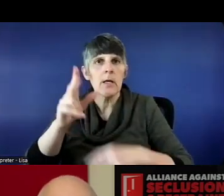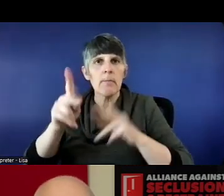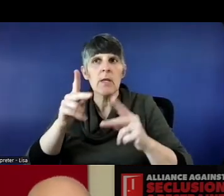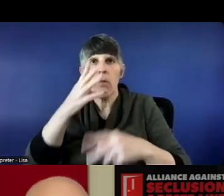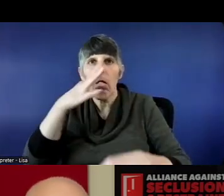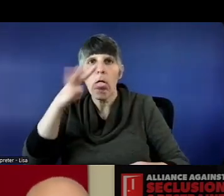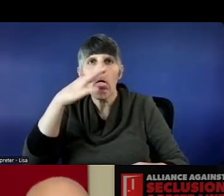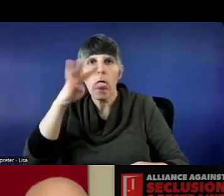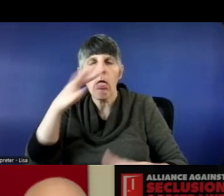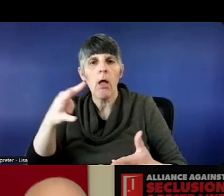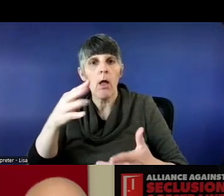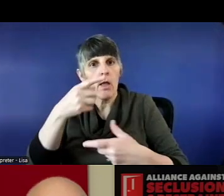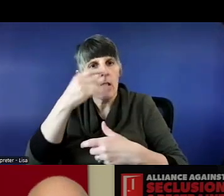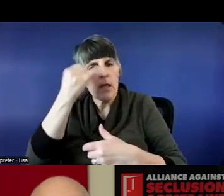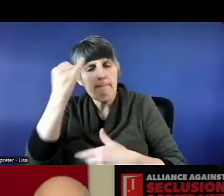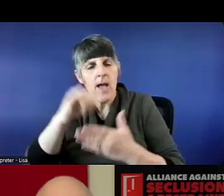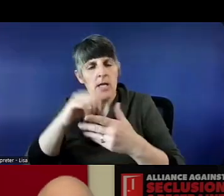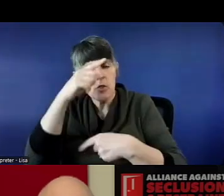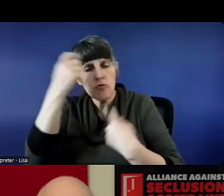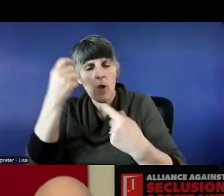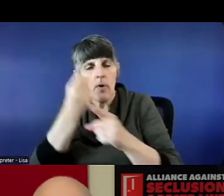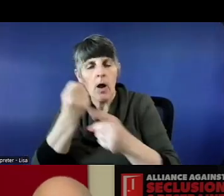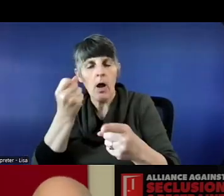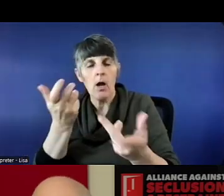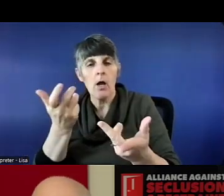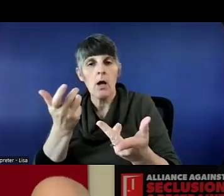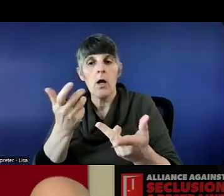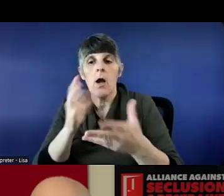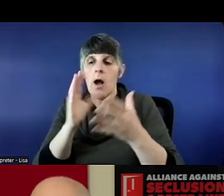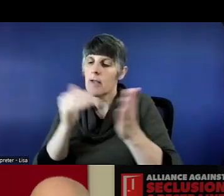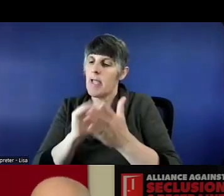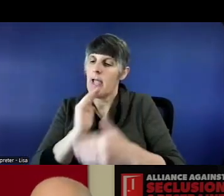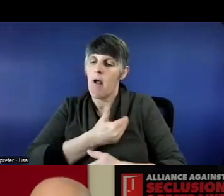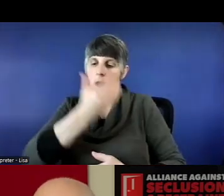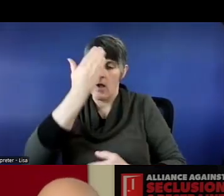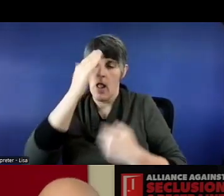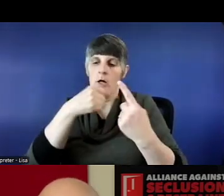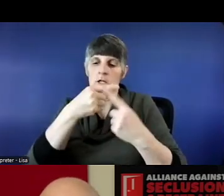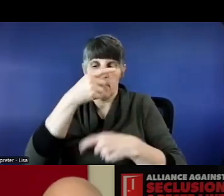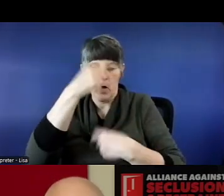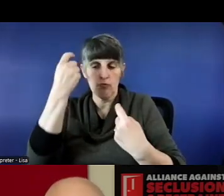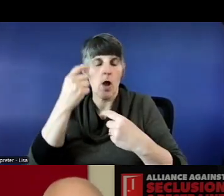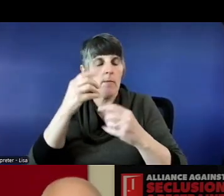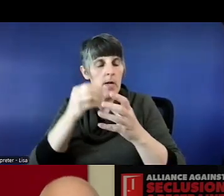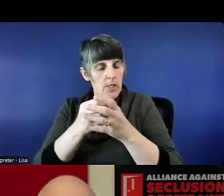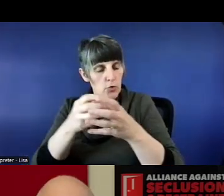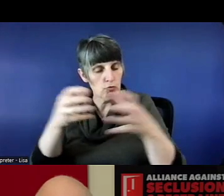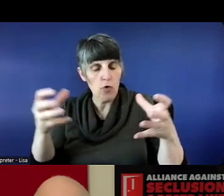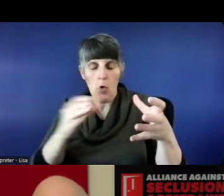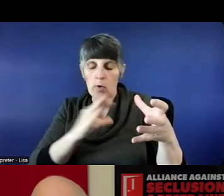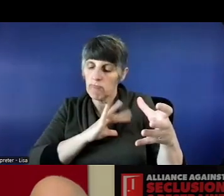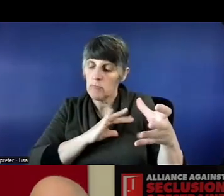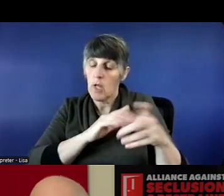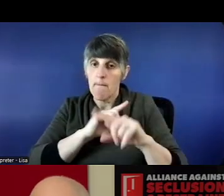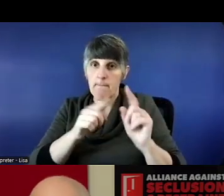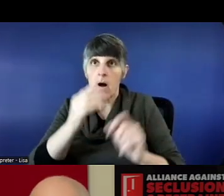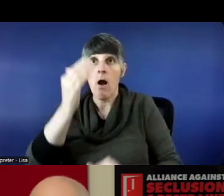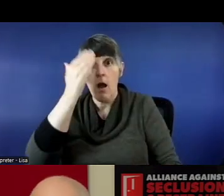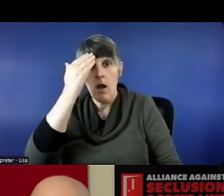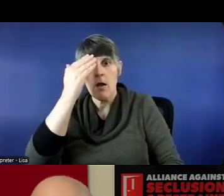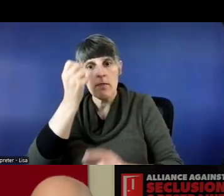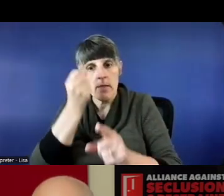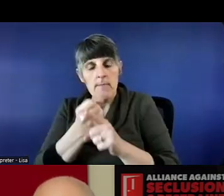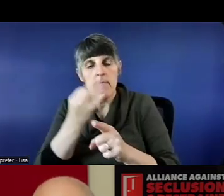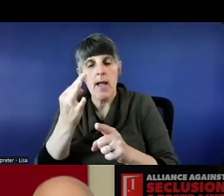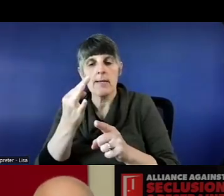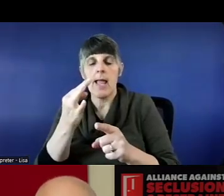imagine the trauma that can come from that. So, again, when it comes to knowledge, our knowledge about trauma, it's growing, it's fantastic, but understanding the impact